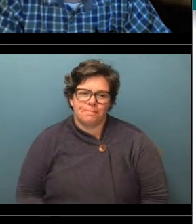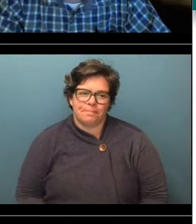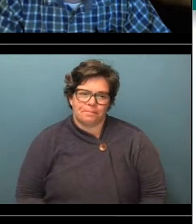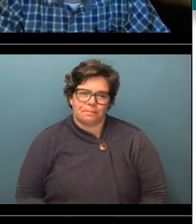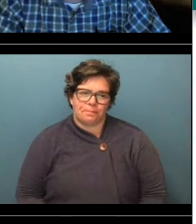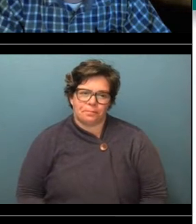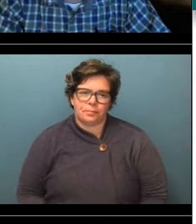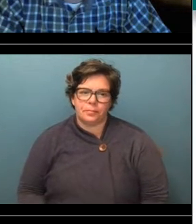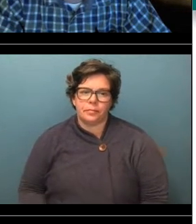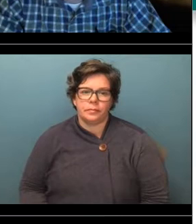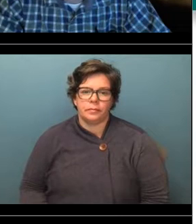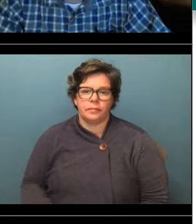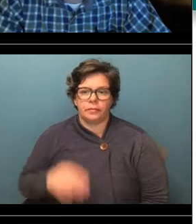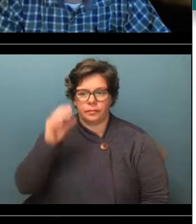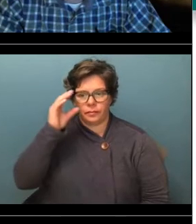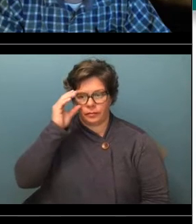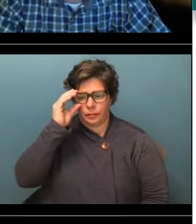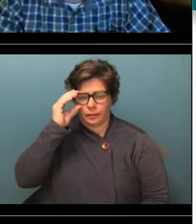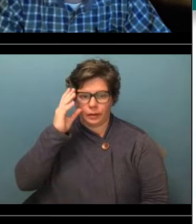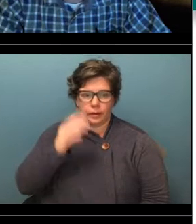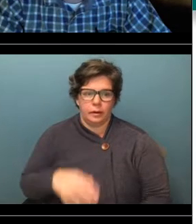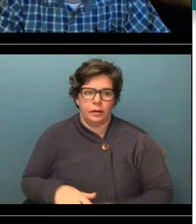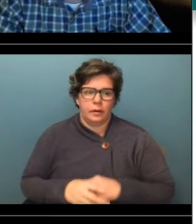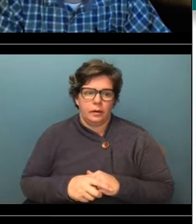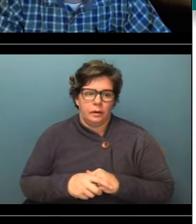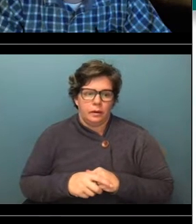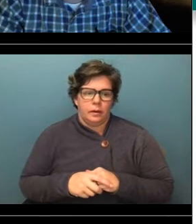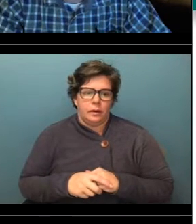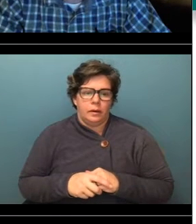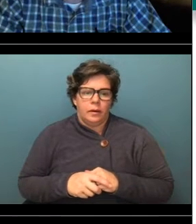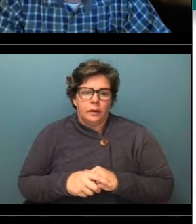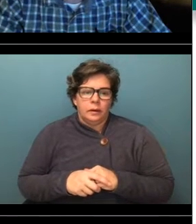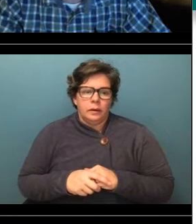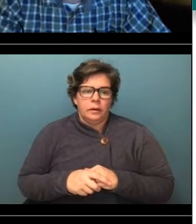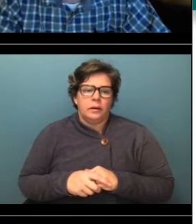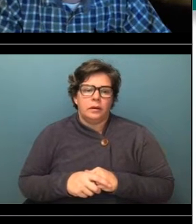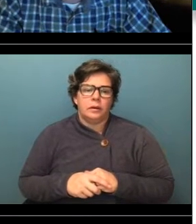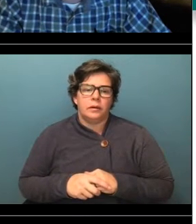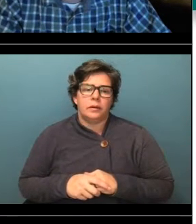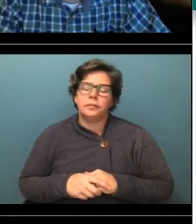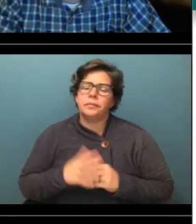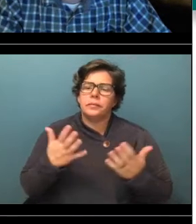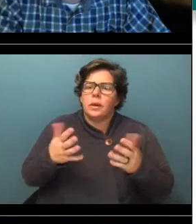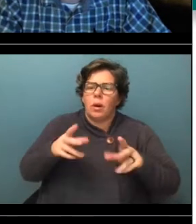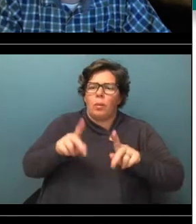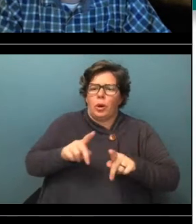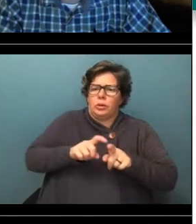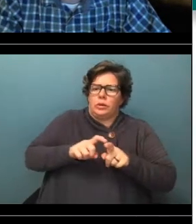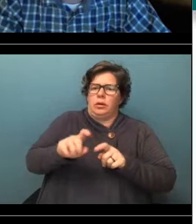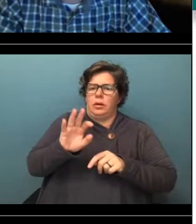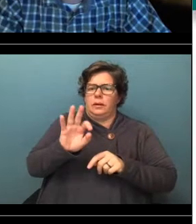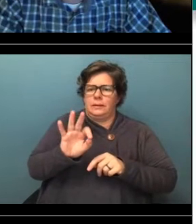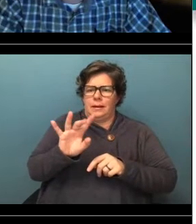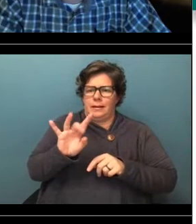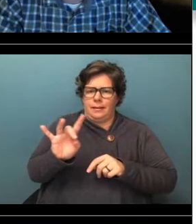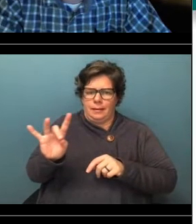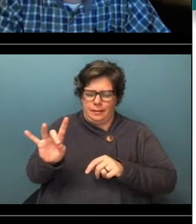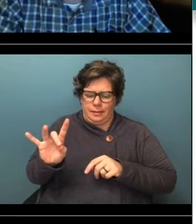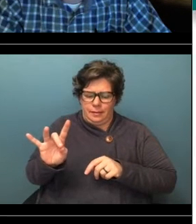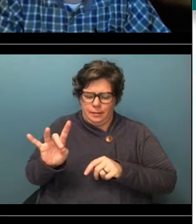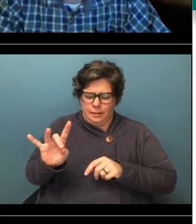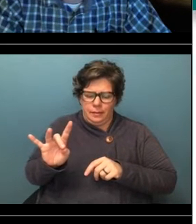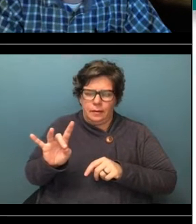All right. So I just want to touch on a little bit about what happens when a person calls. I find sometimes